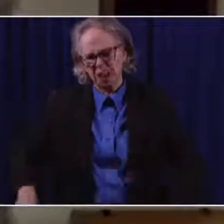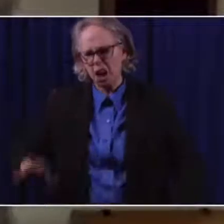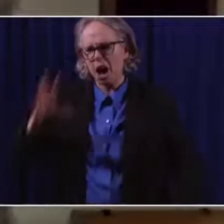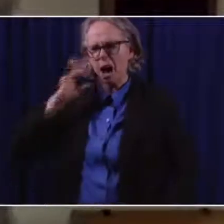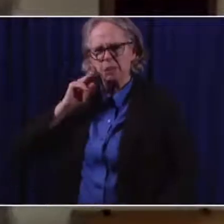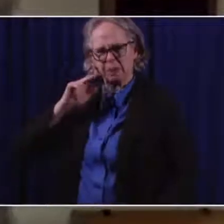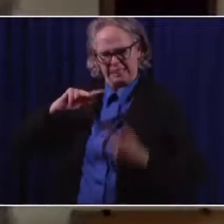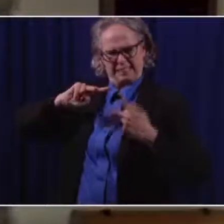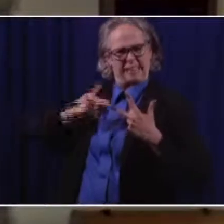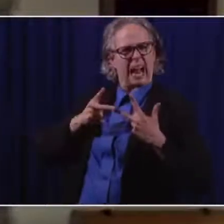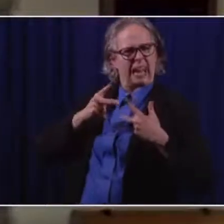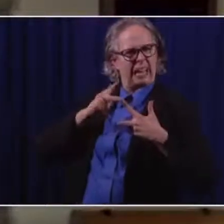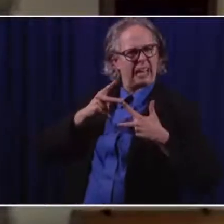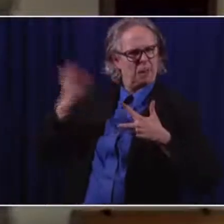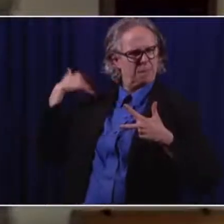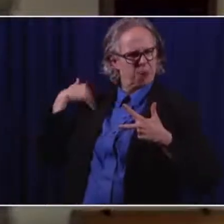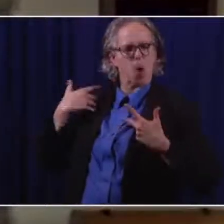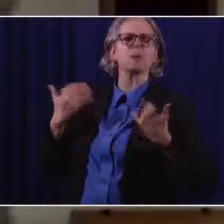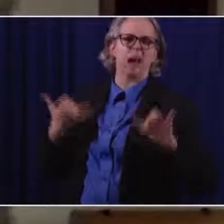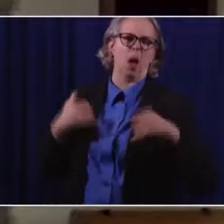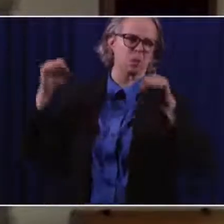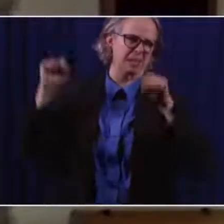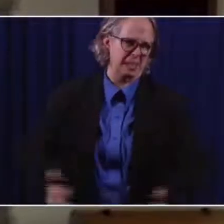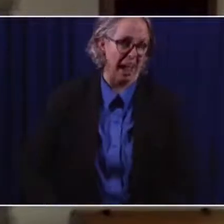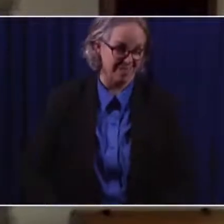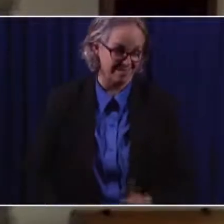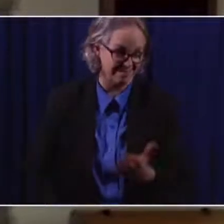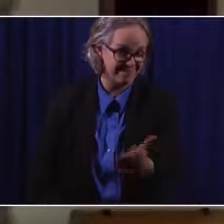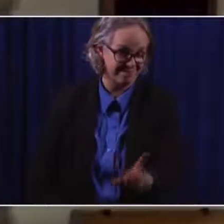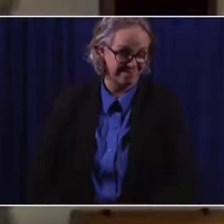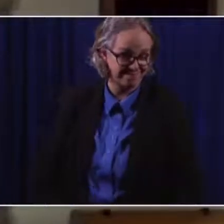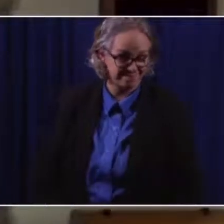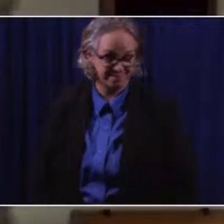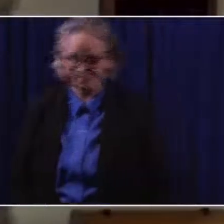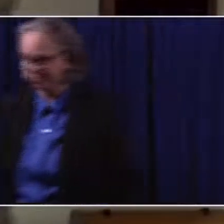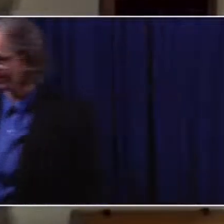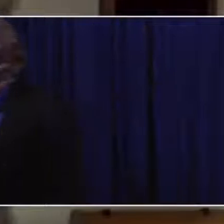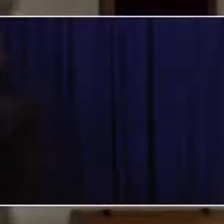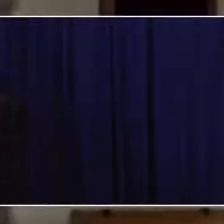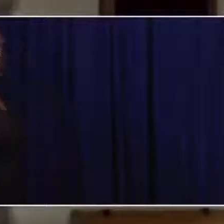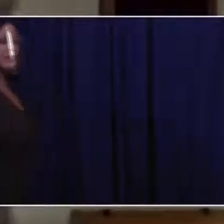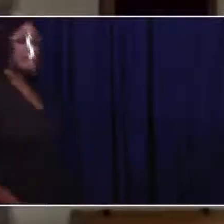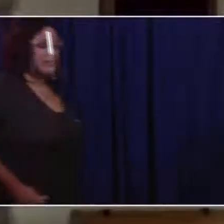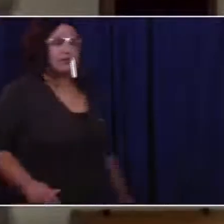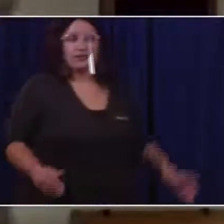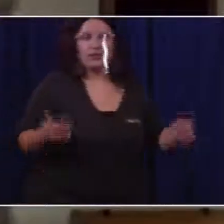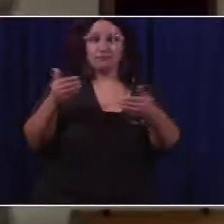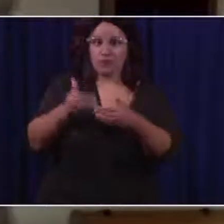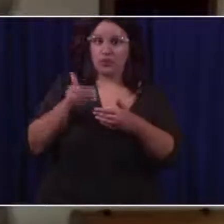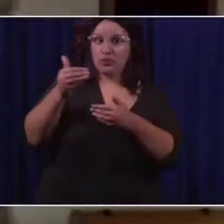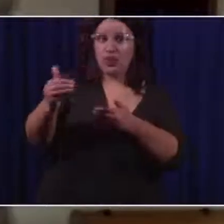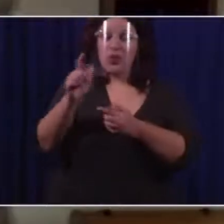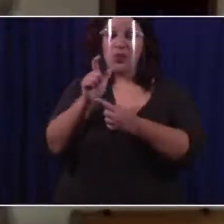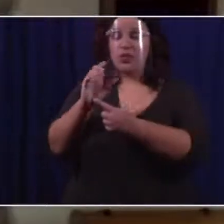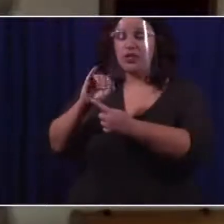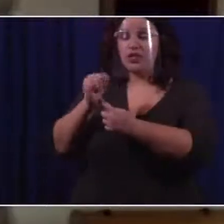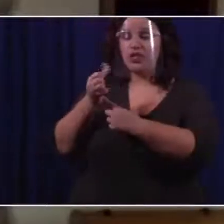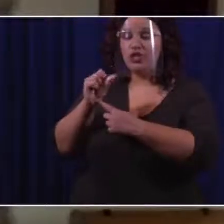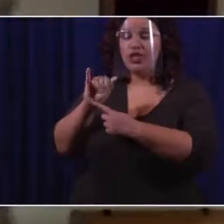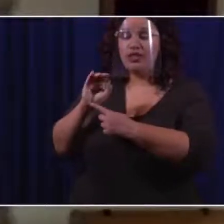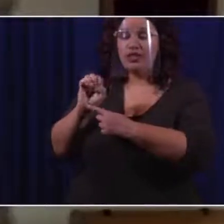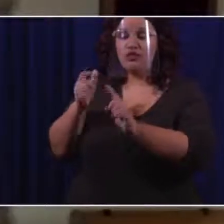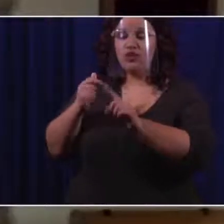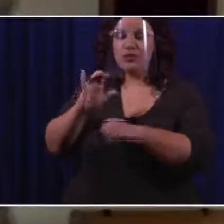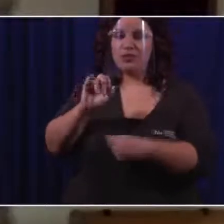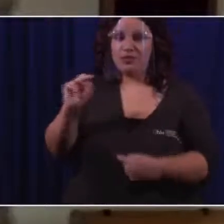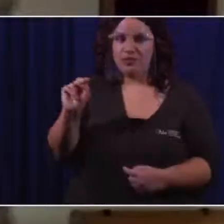Next question is from Jesse Balmert at the Cincinnati Enquirer. Hello, Governor. My question is,